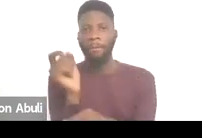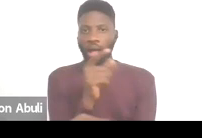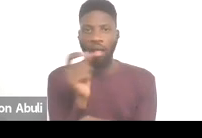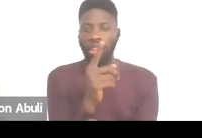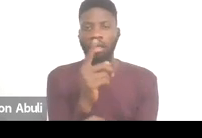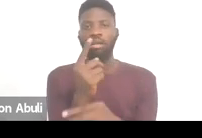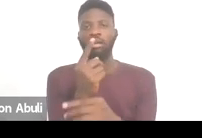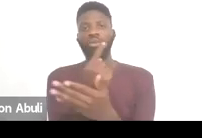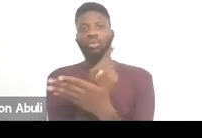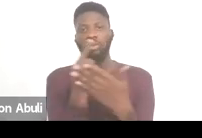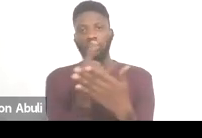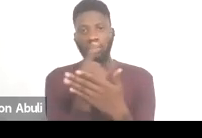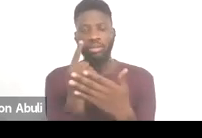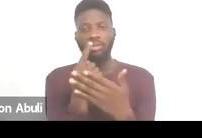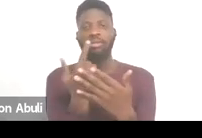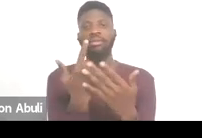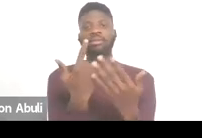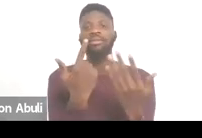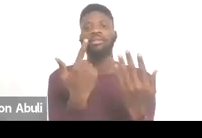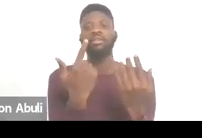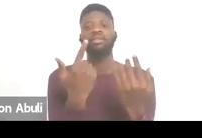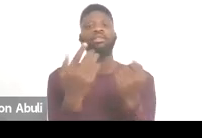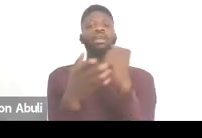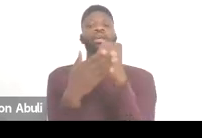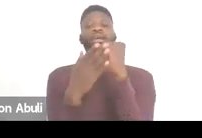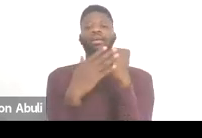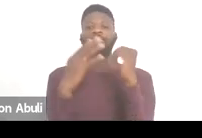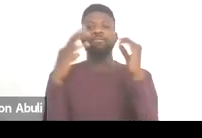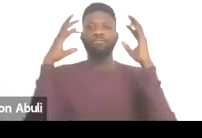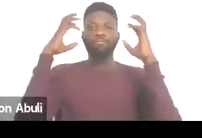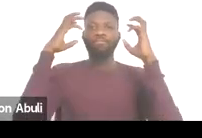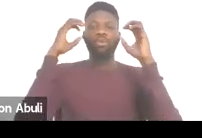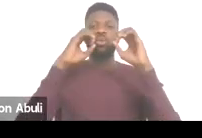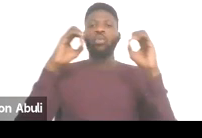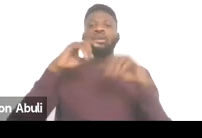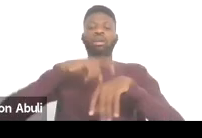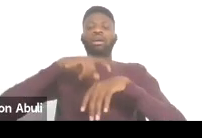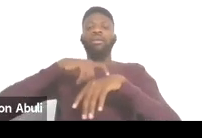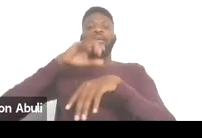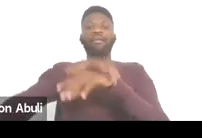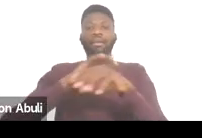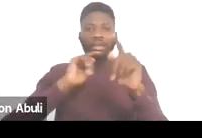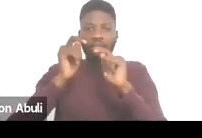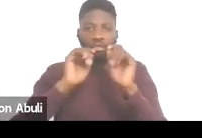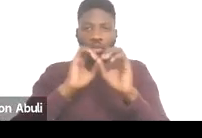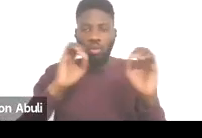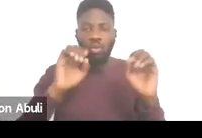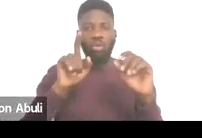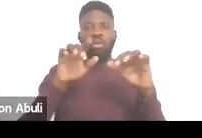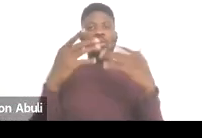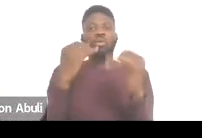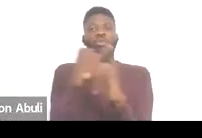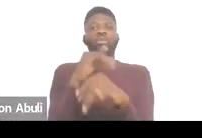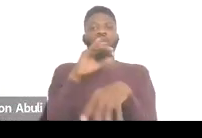helps you relieve yourself of frustrations za kutopata interview ama za kutopata kazi, right?